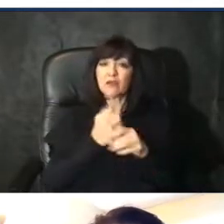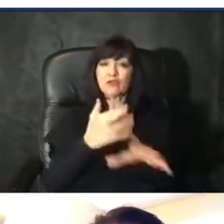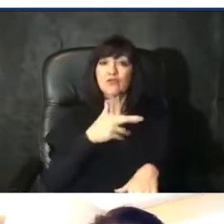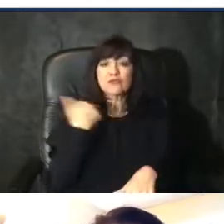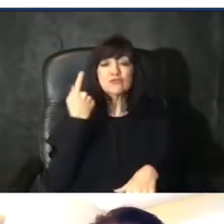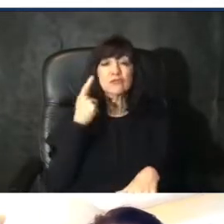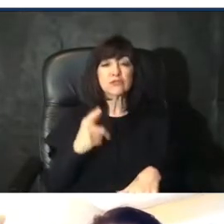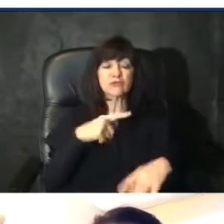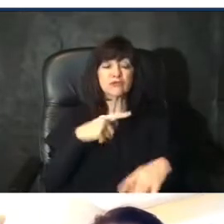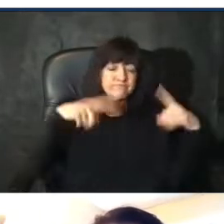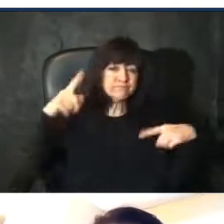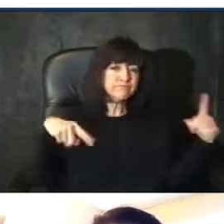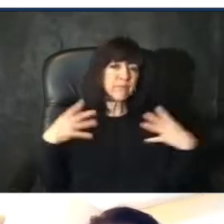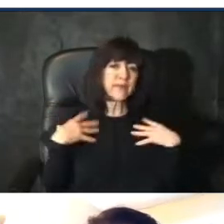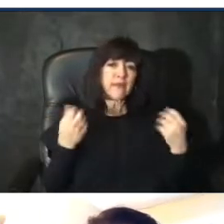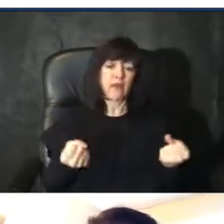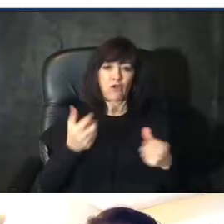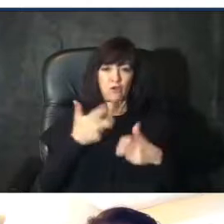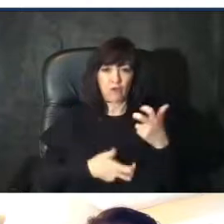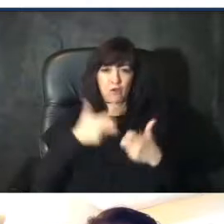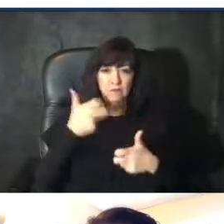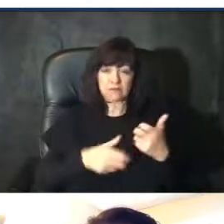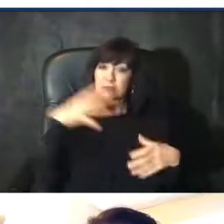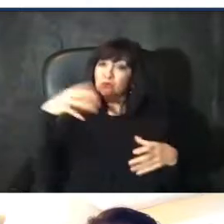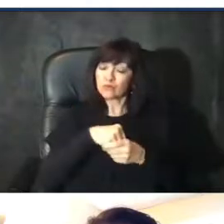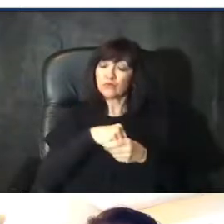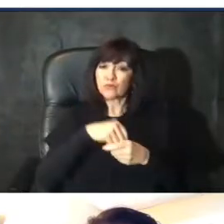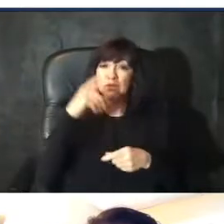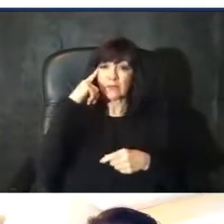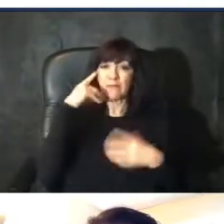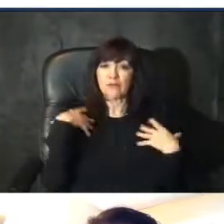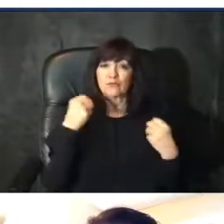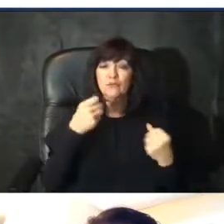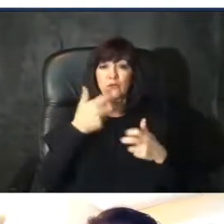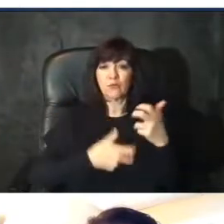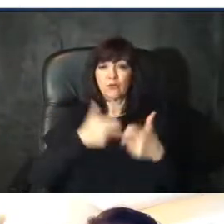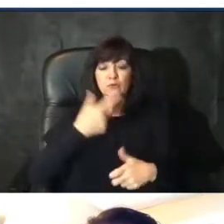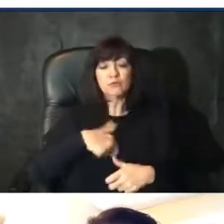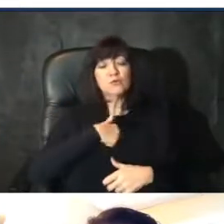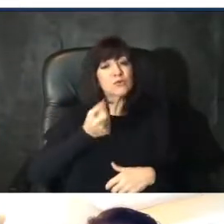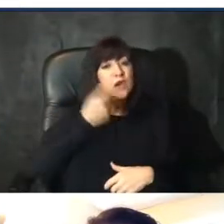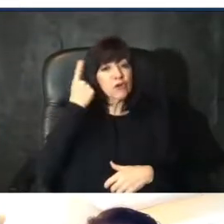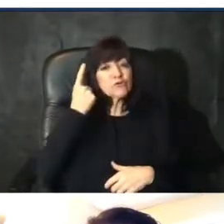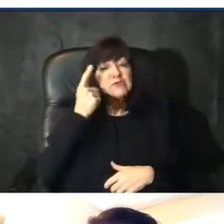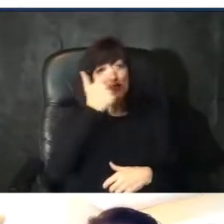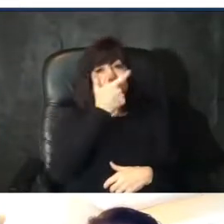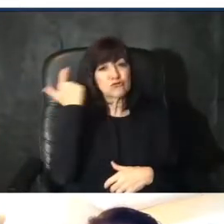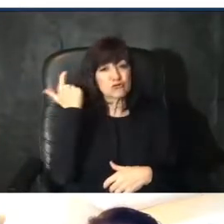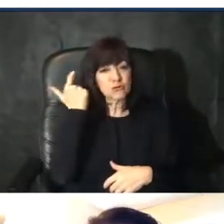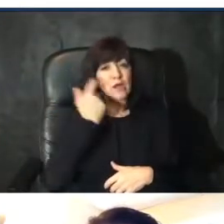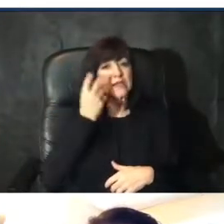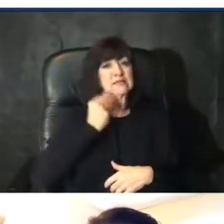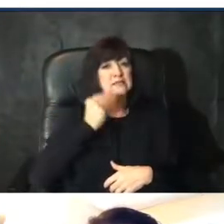including different mental health problems. And certainly we understand trauma as an experience of